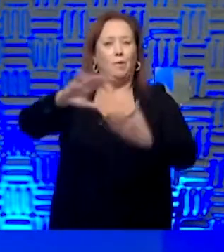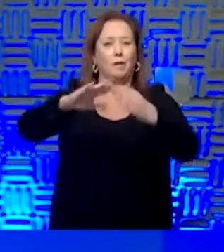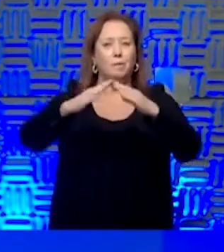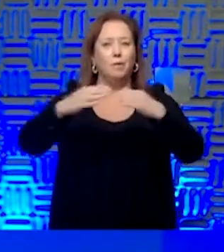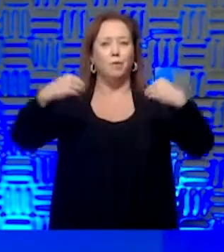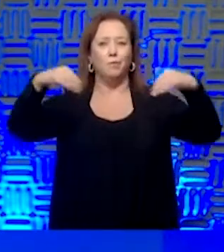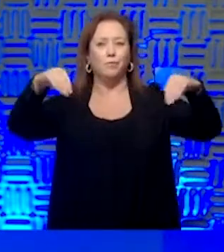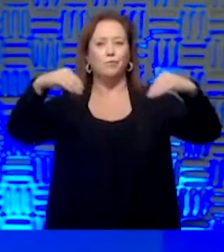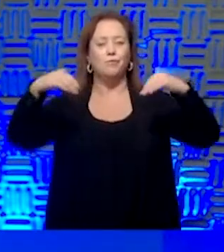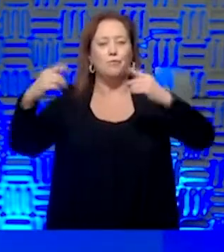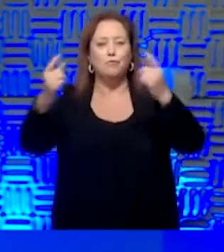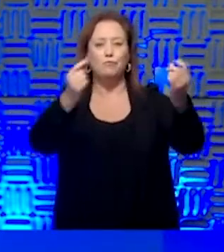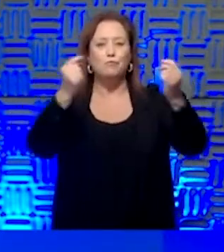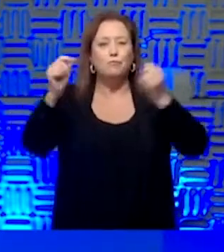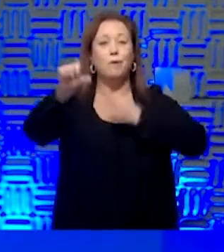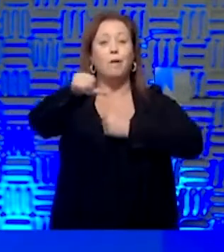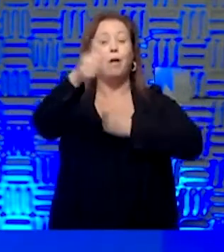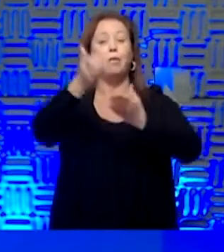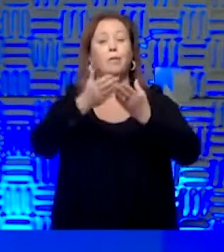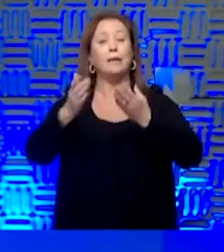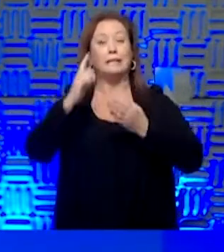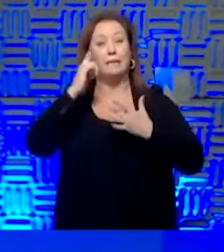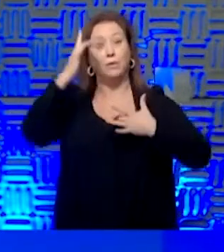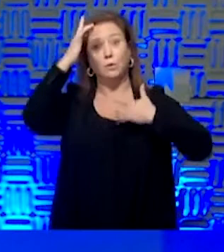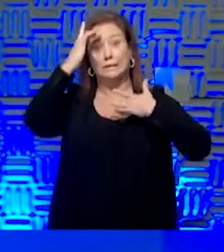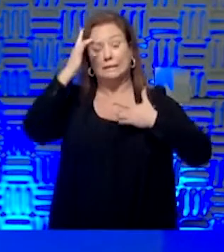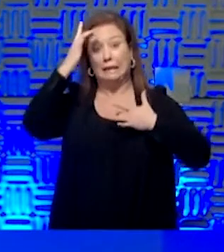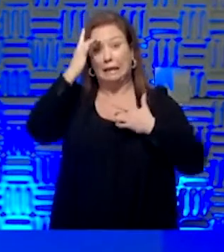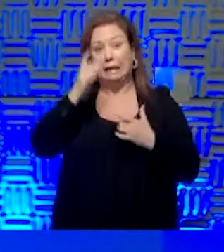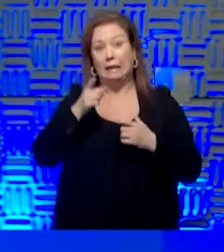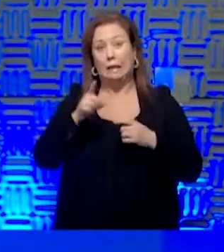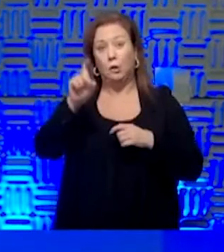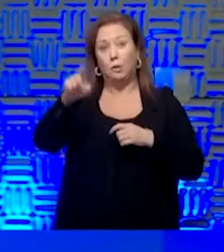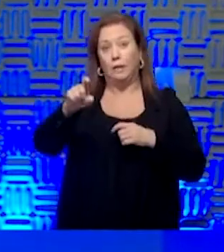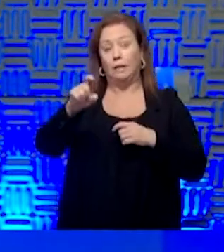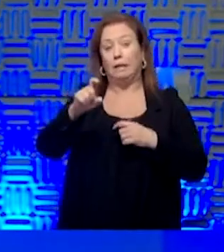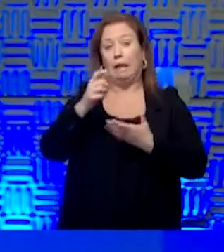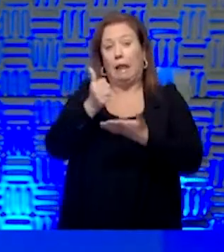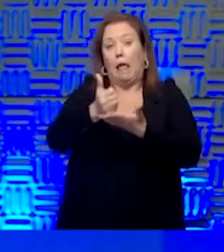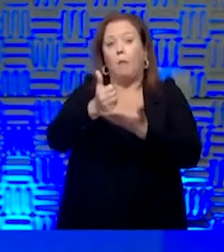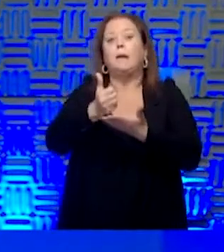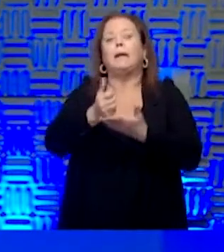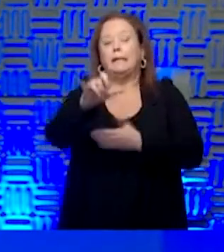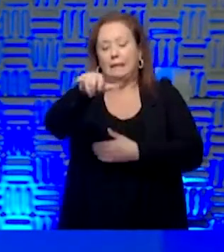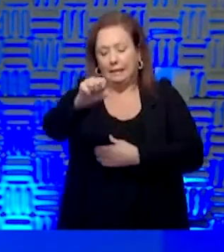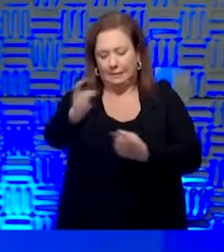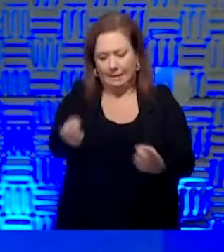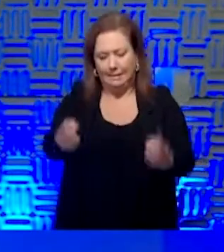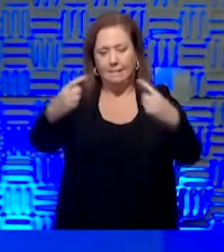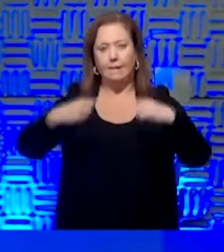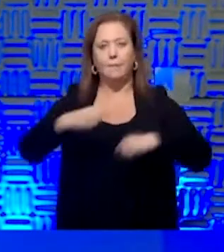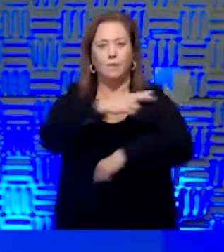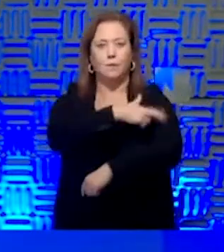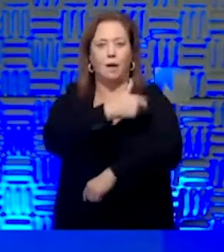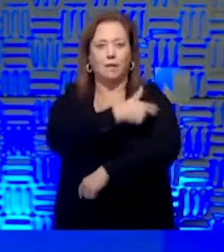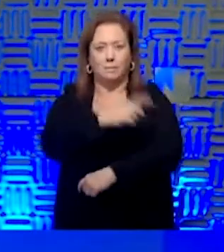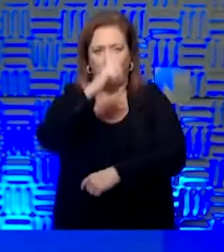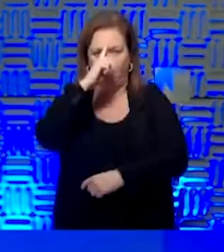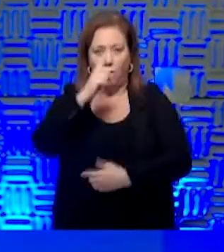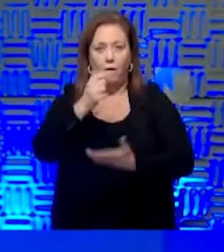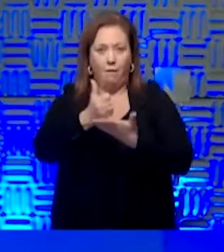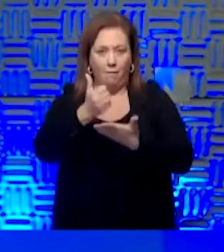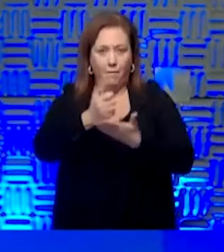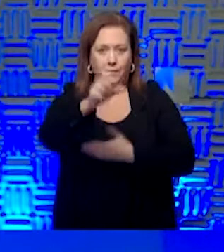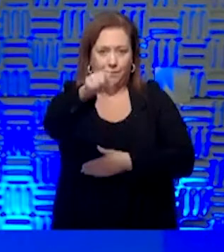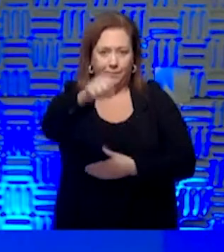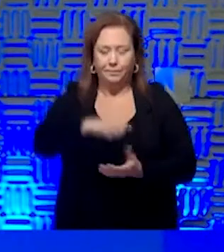store, doing other things like that. So if you're ill and you need to seek treatment, absolutely come to the hospital to get that needed treatment. And I'll